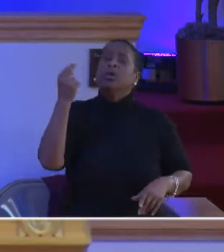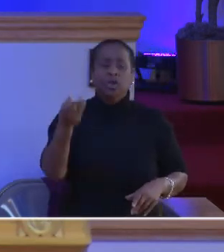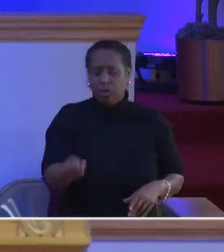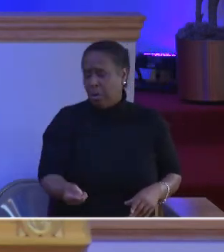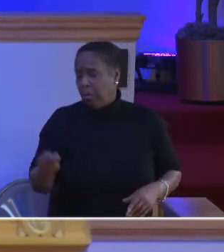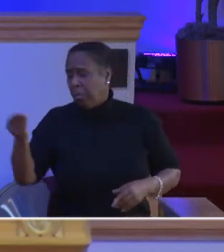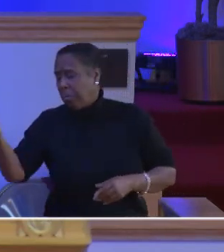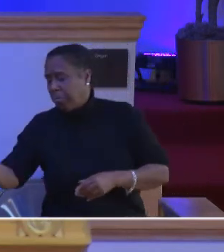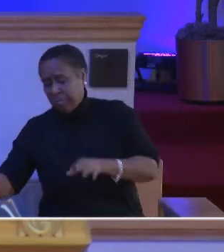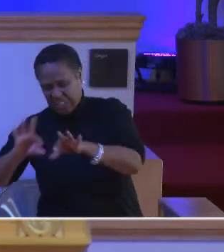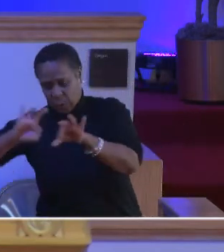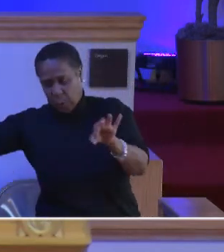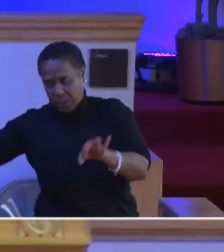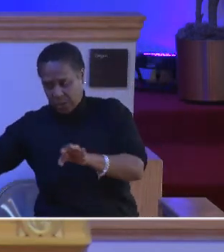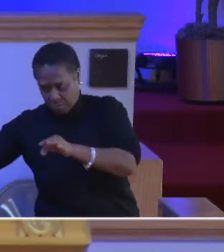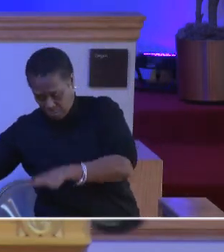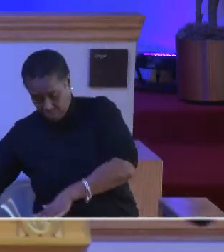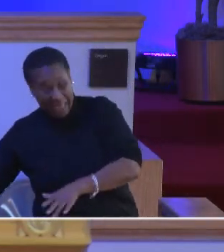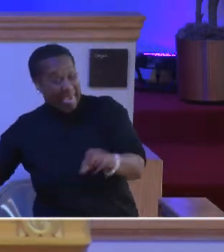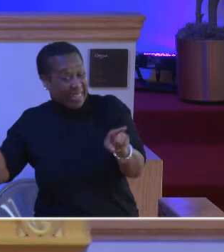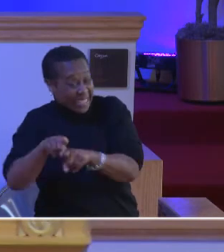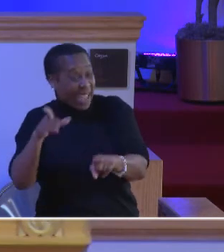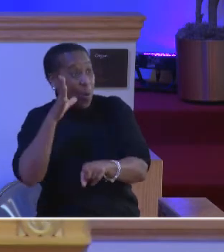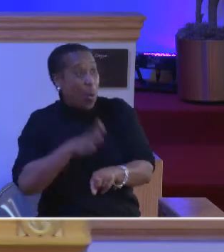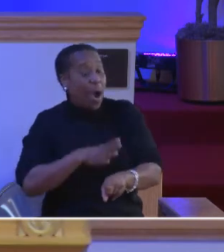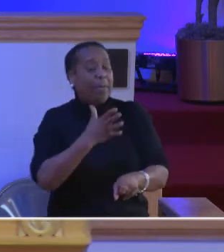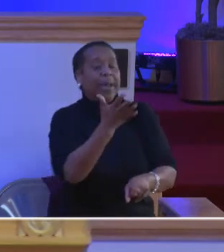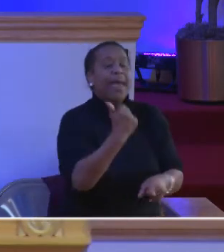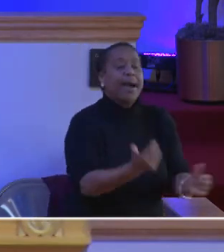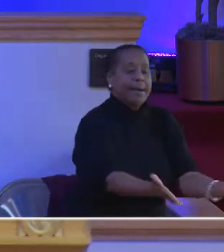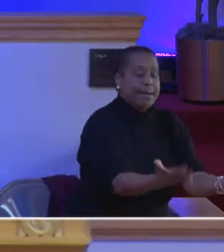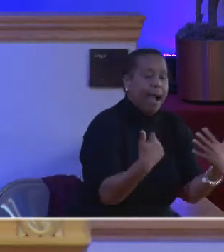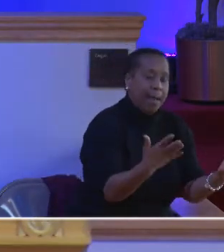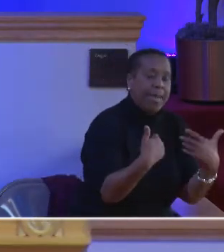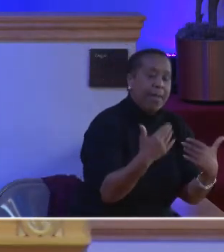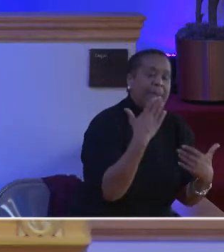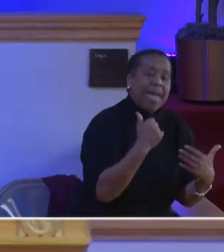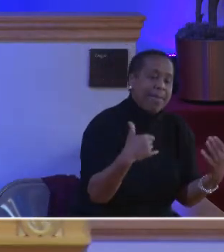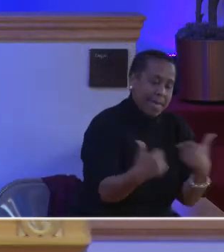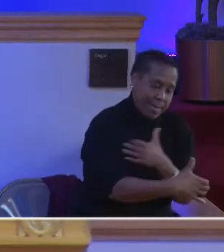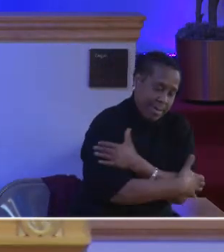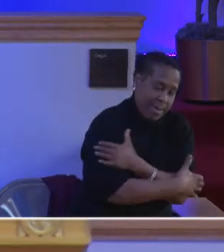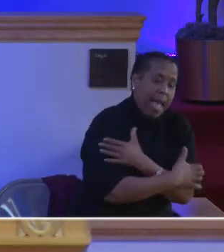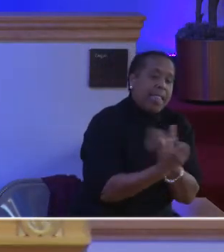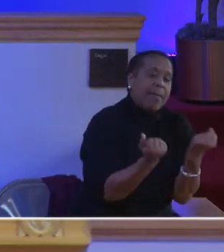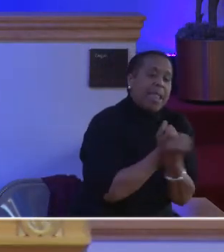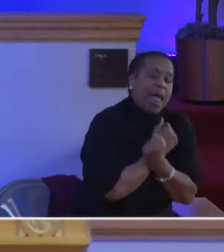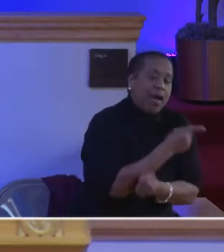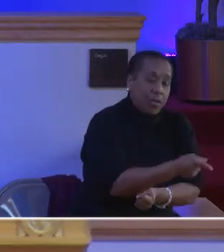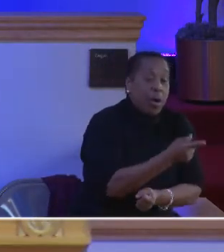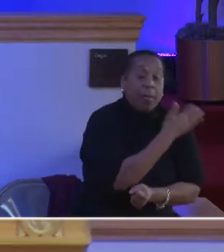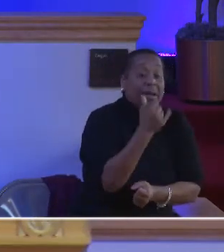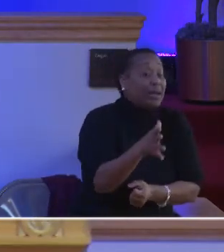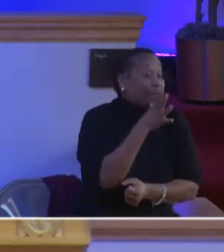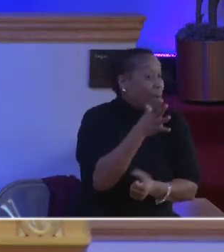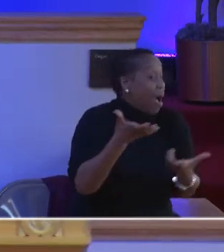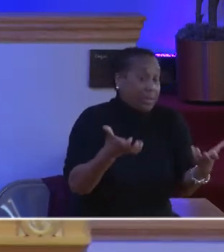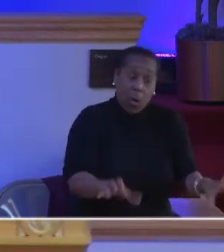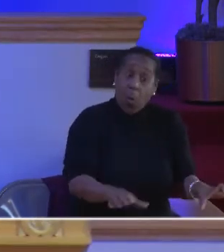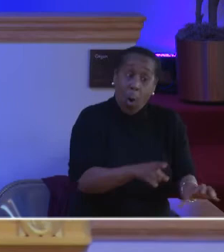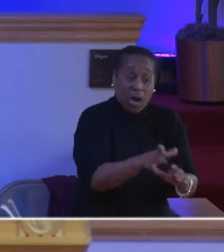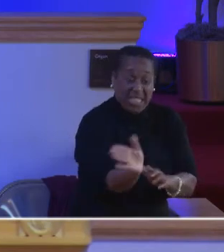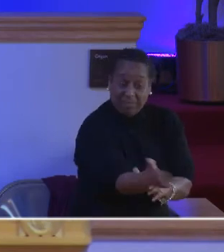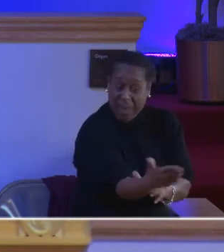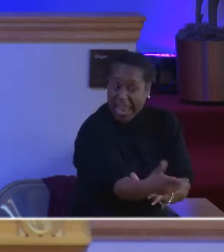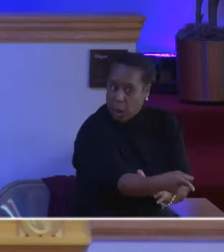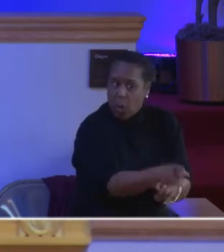the same woman that beat you was the same woman that said, "Now come here, baby, and let me love you, because Mama didn't want to spank you,